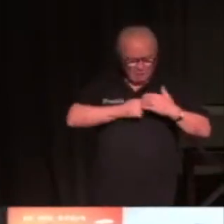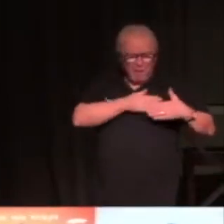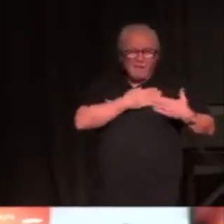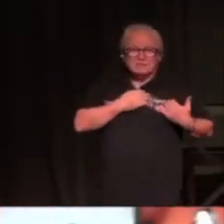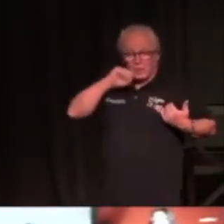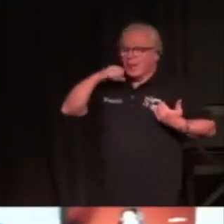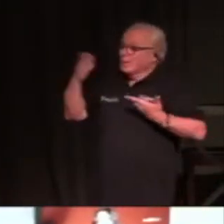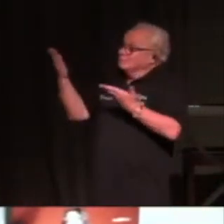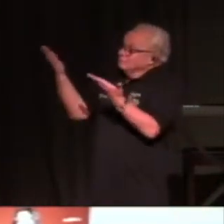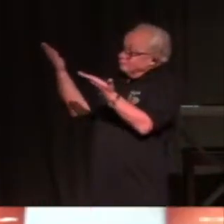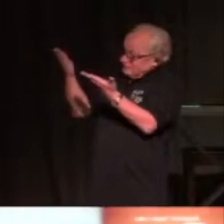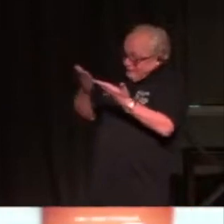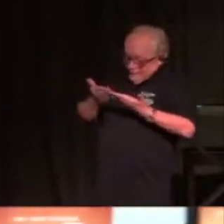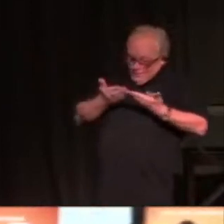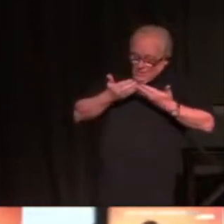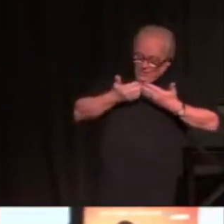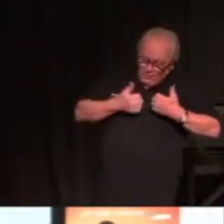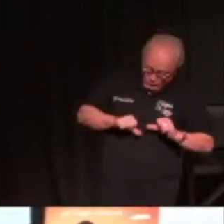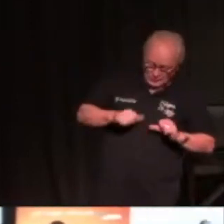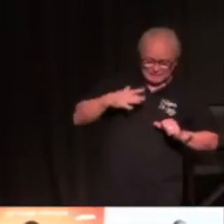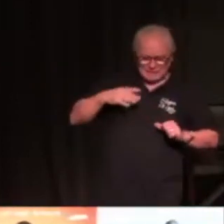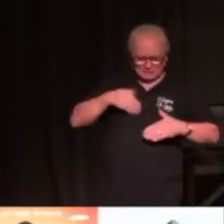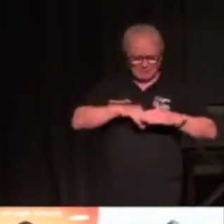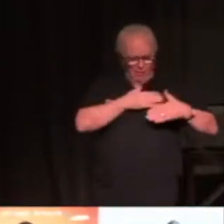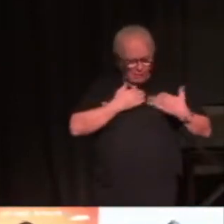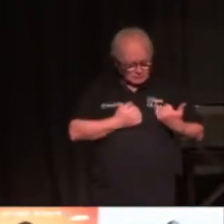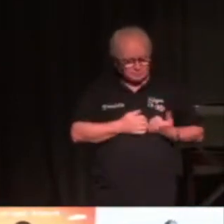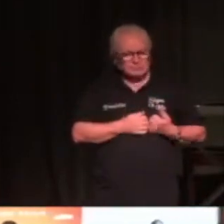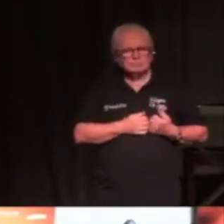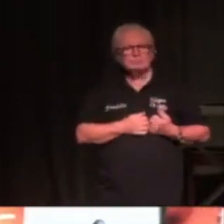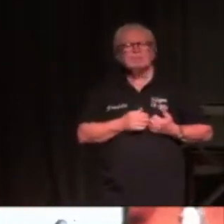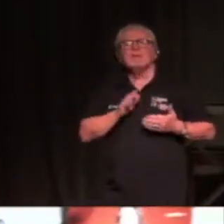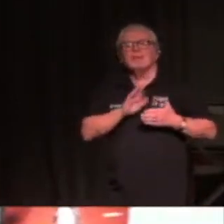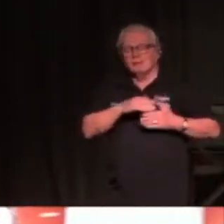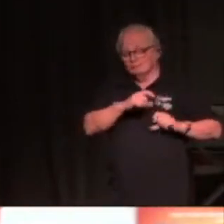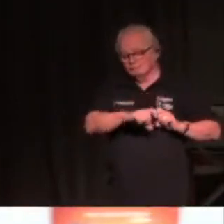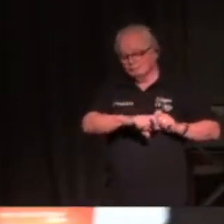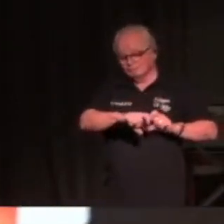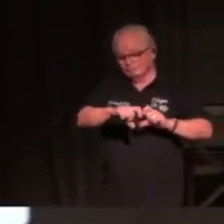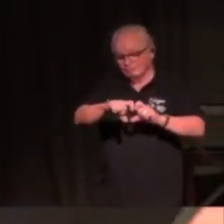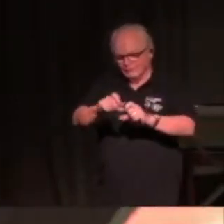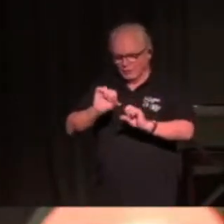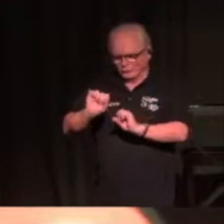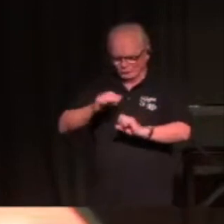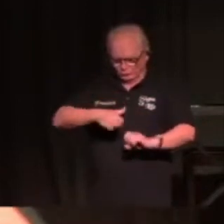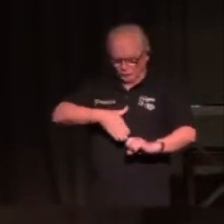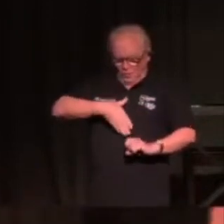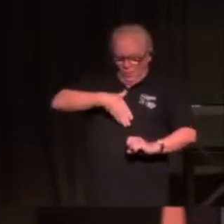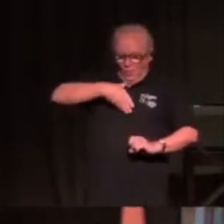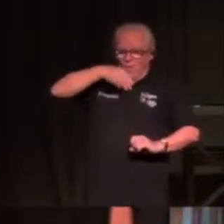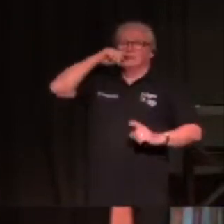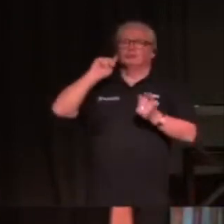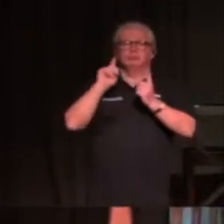He'll give you the desires in your heart. And when he does that, there'll come a place where it breaks forth right into your soul. And suddenly